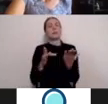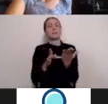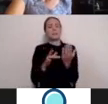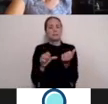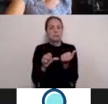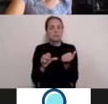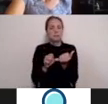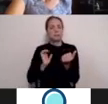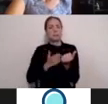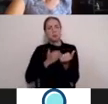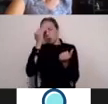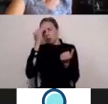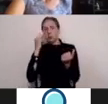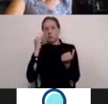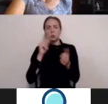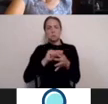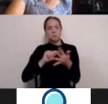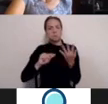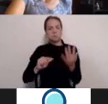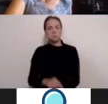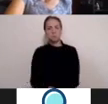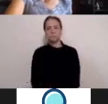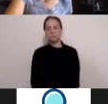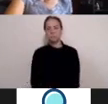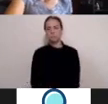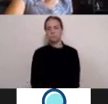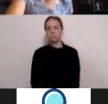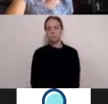on these levels. Okay.